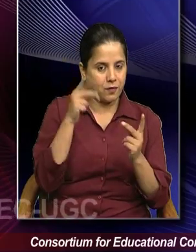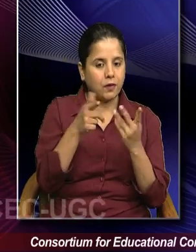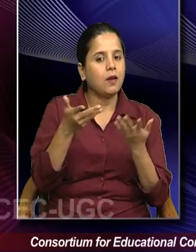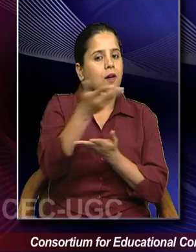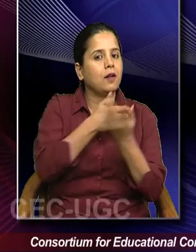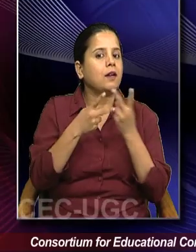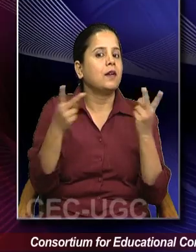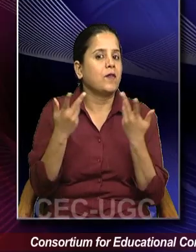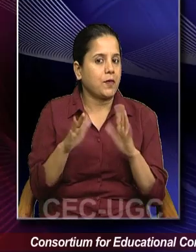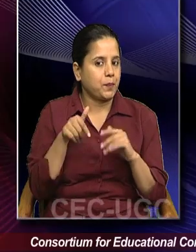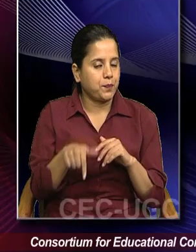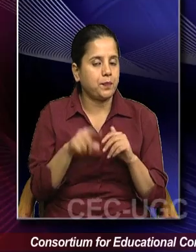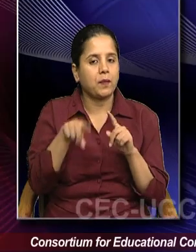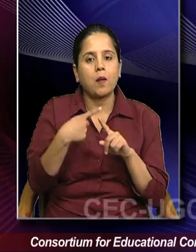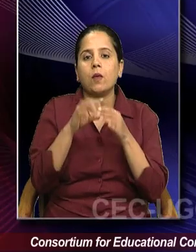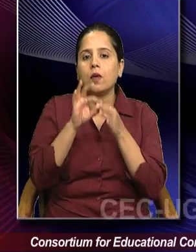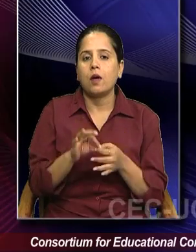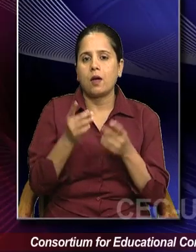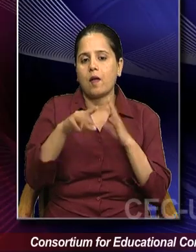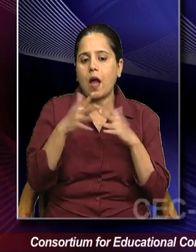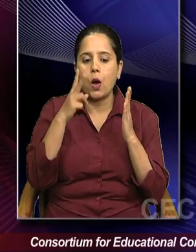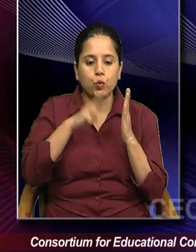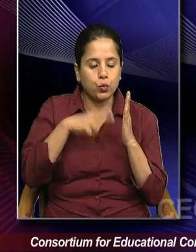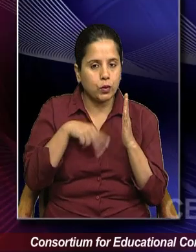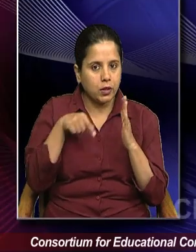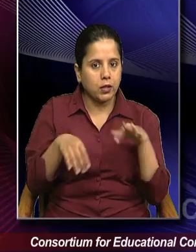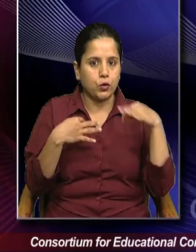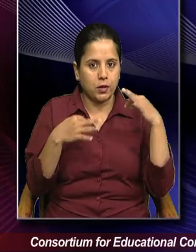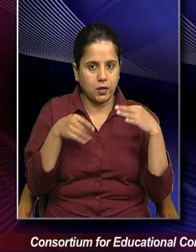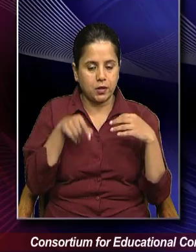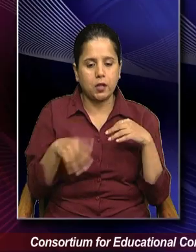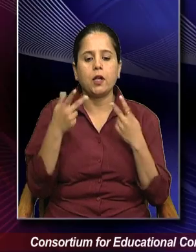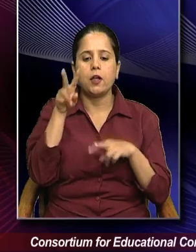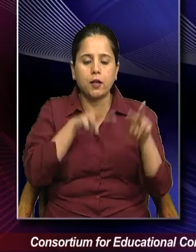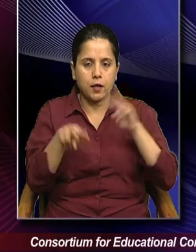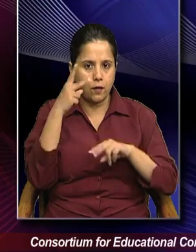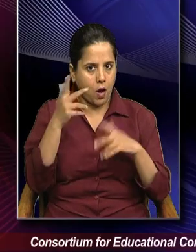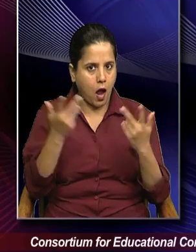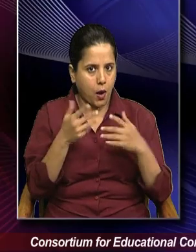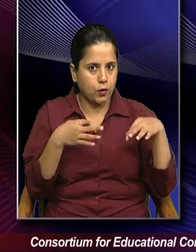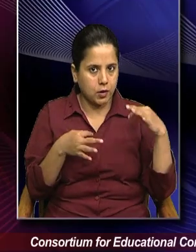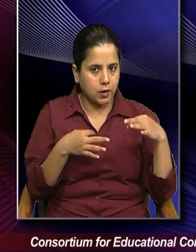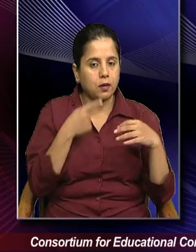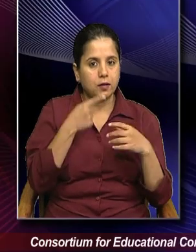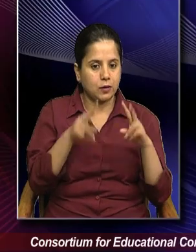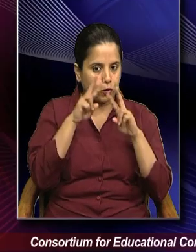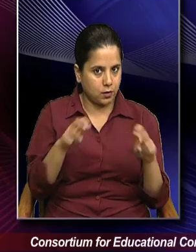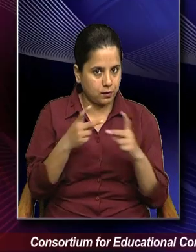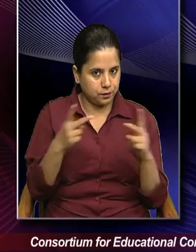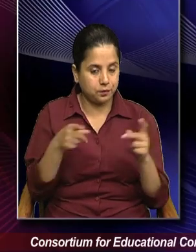discussed about how to read the research paper, how to review the research paper, and in that